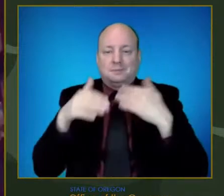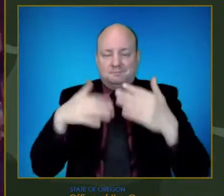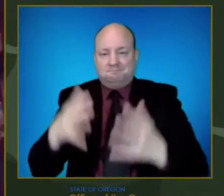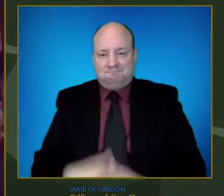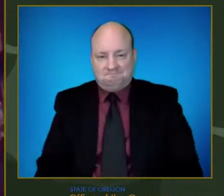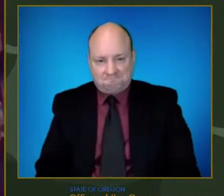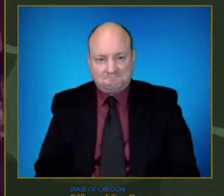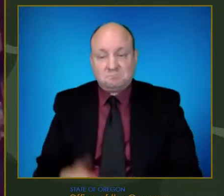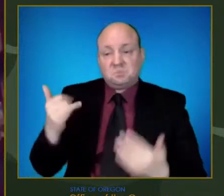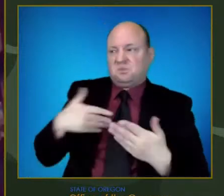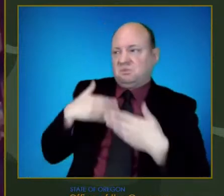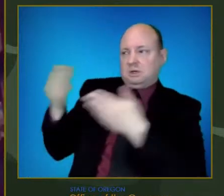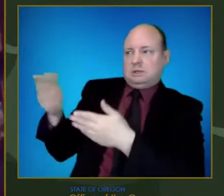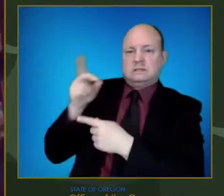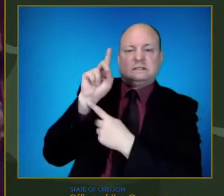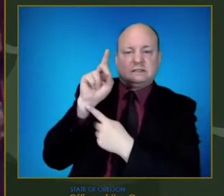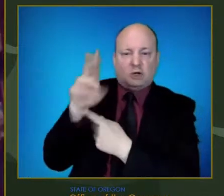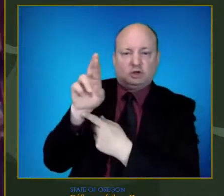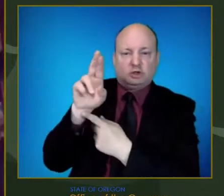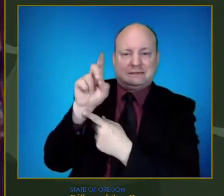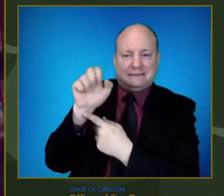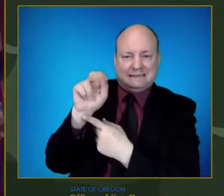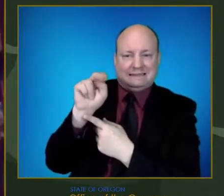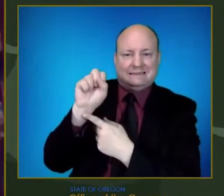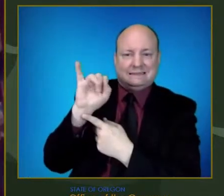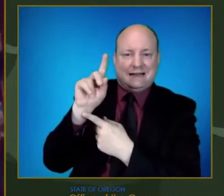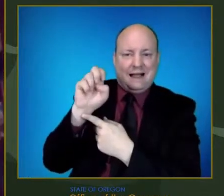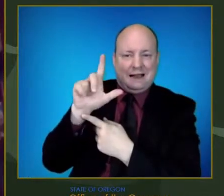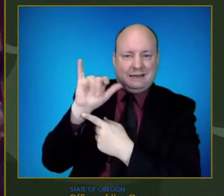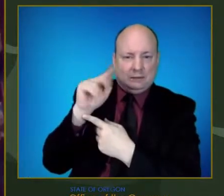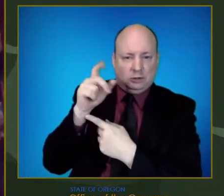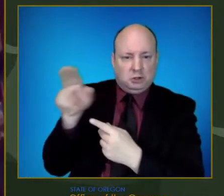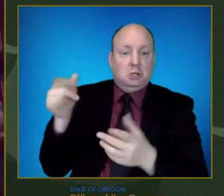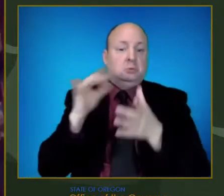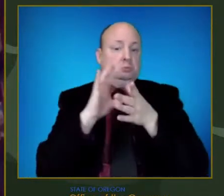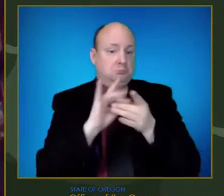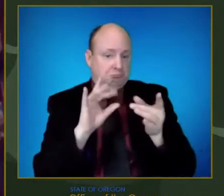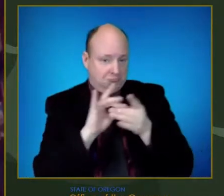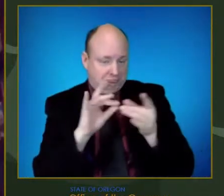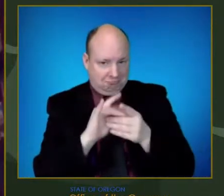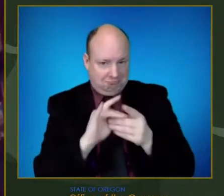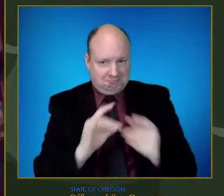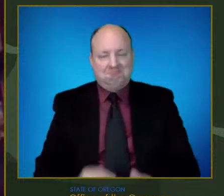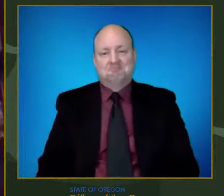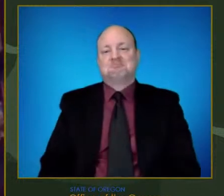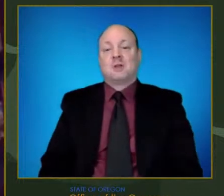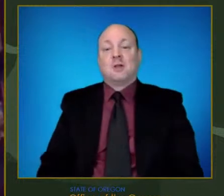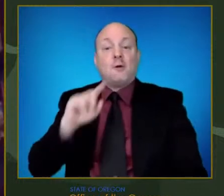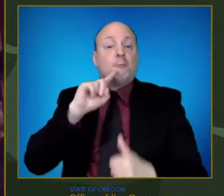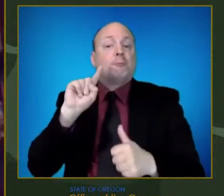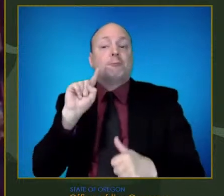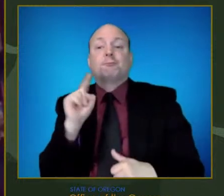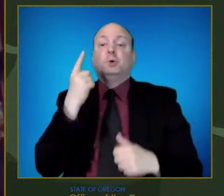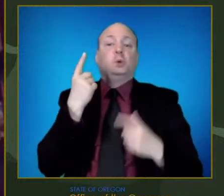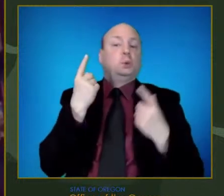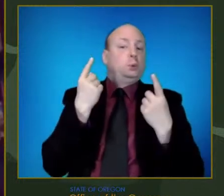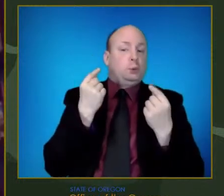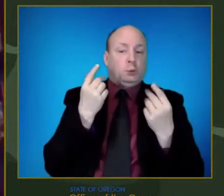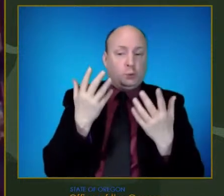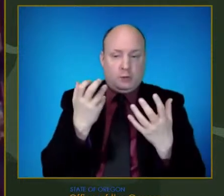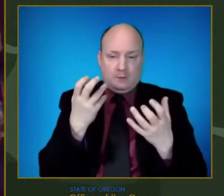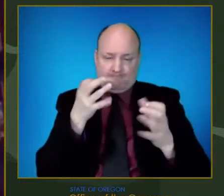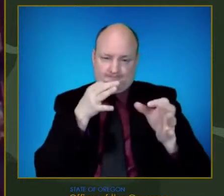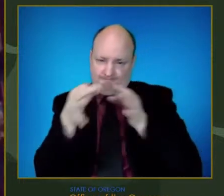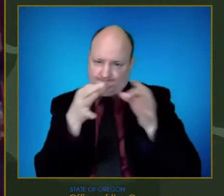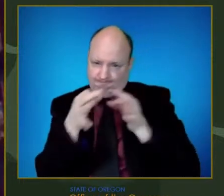Thank you, Director Allen. Before I discuss the most recent COVID-19 modeling, let me first provide a summary of where things stand with the pandemic